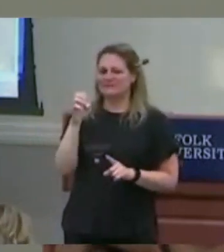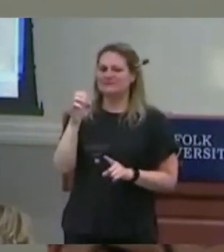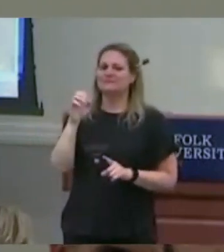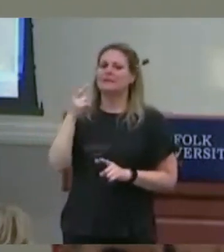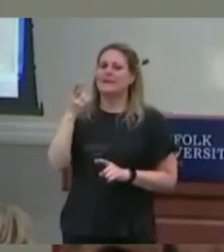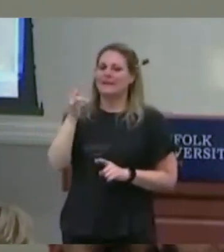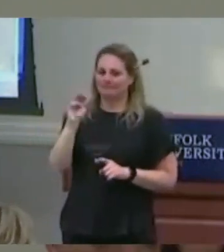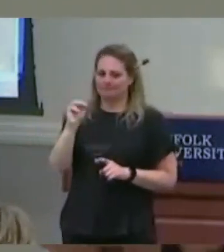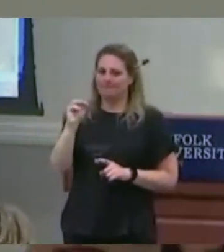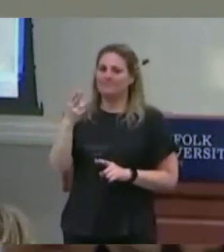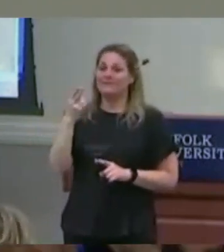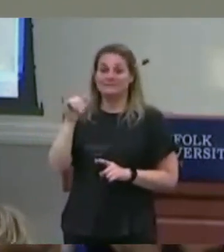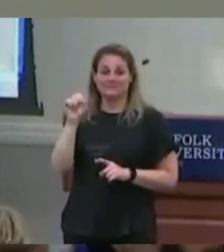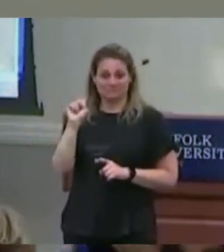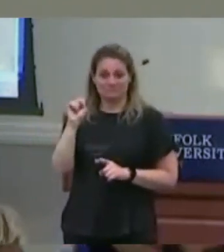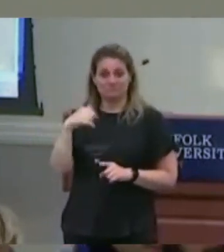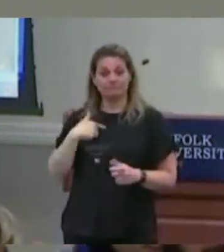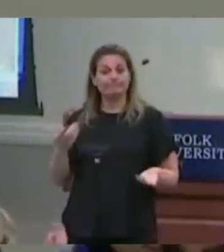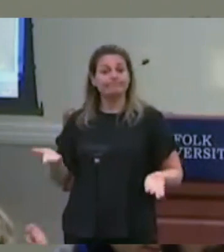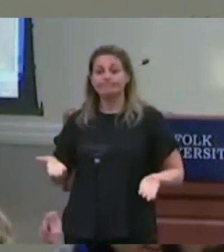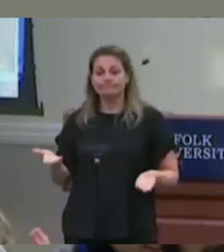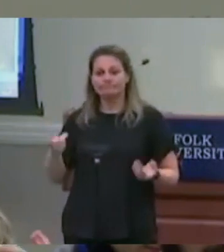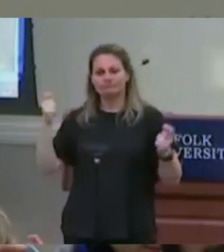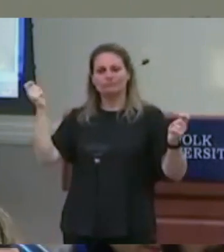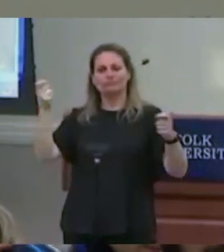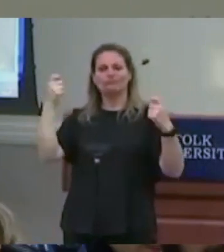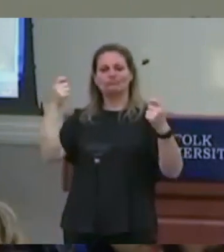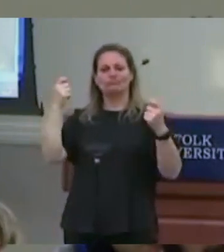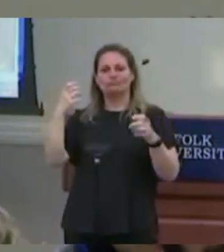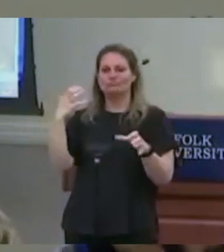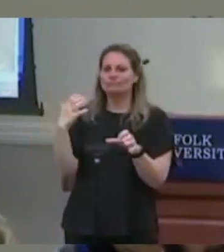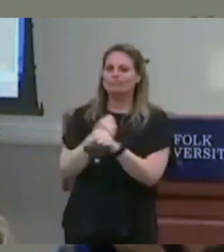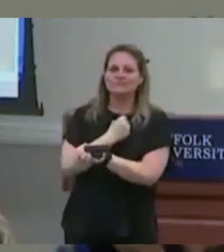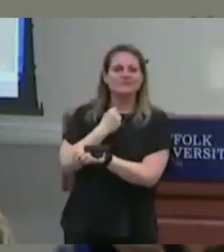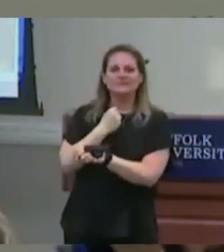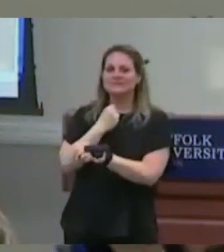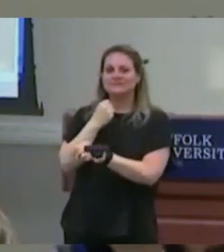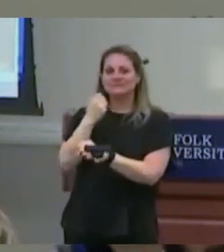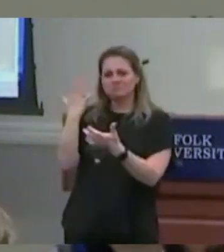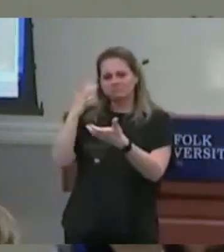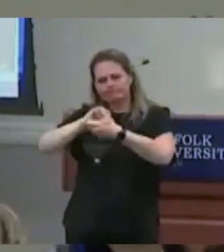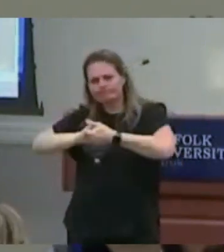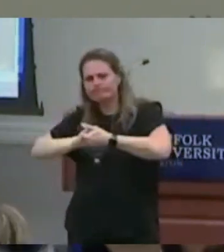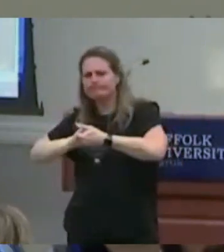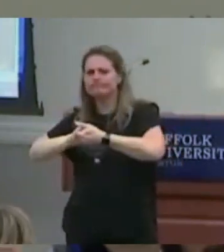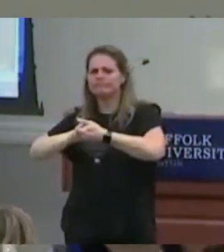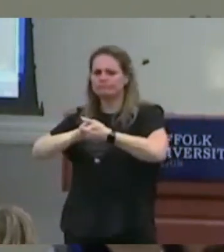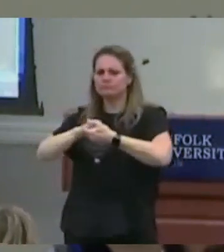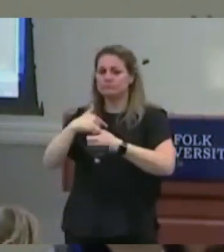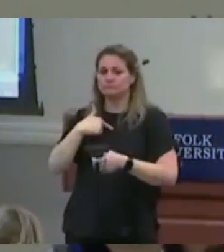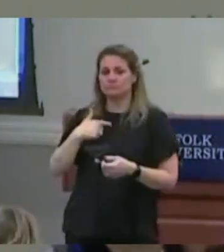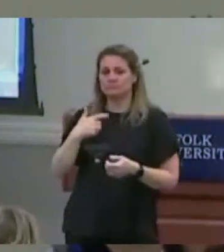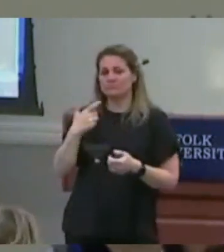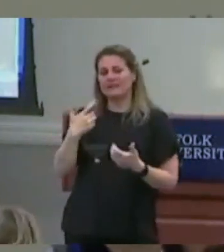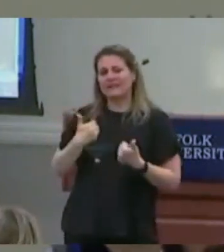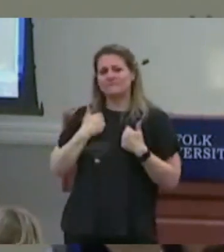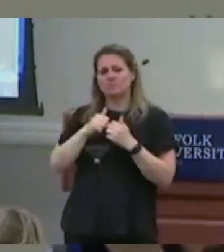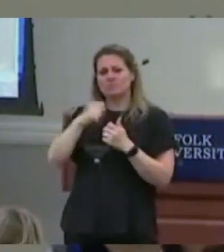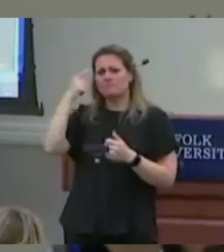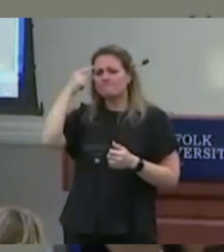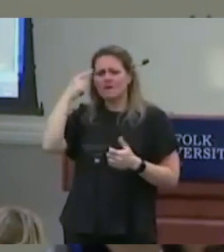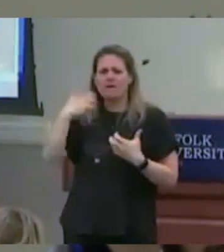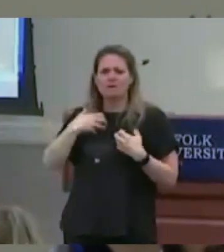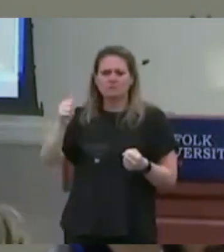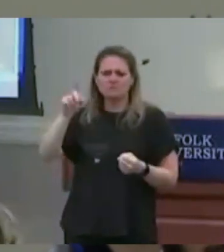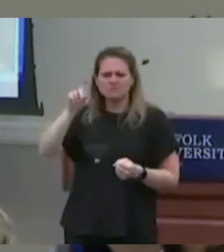for partnership with y'all. I'm a person who lives with a mental health disability. I'm also a social